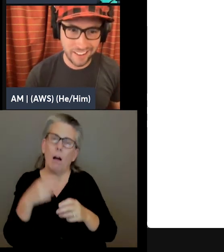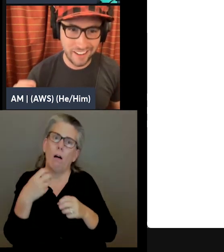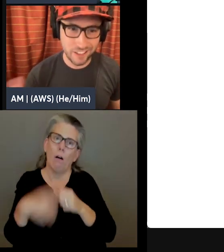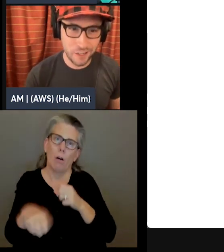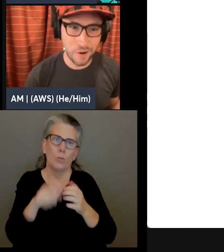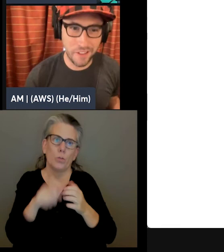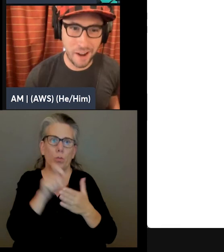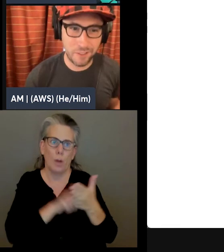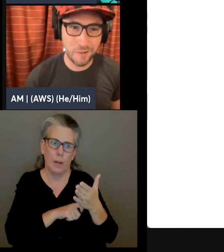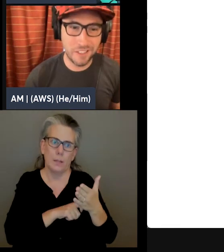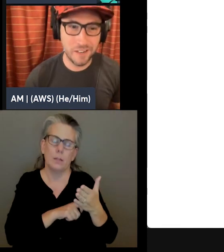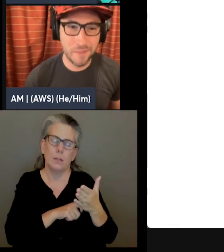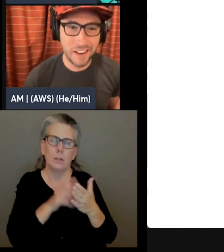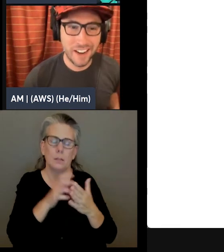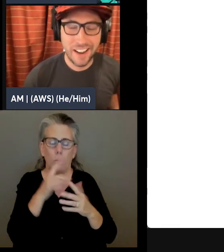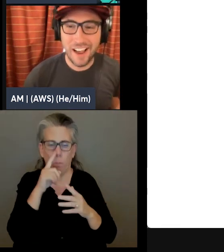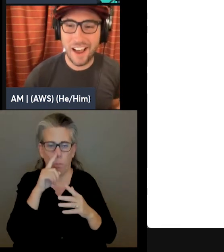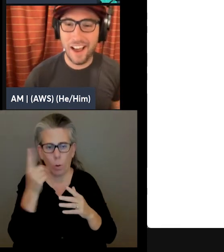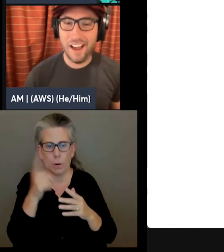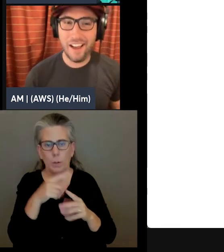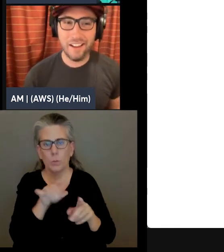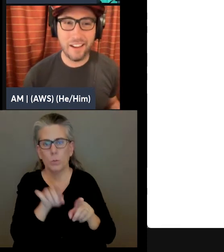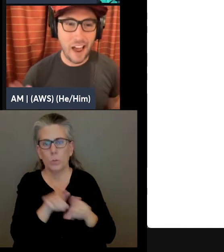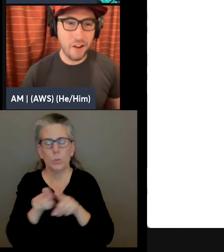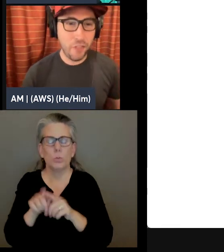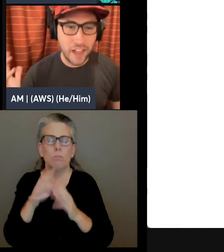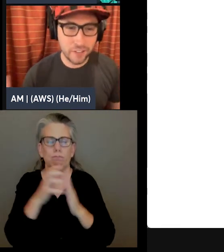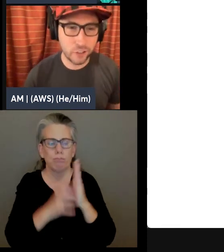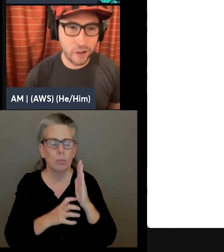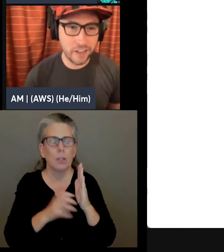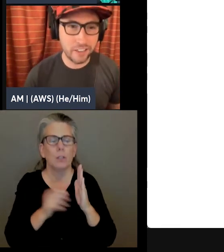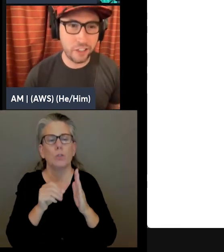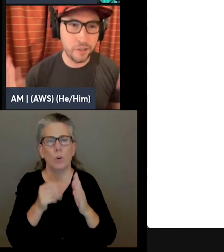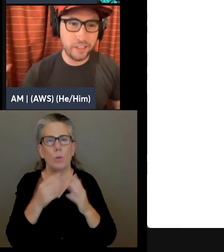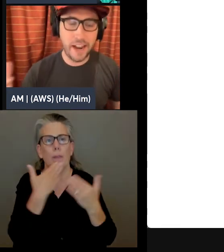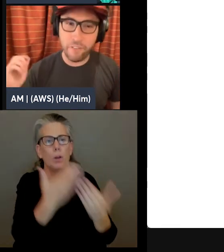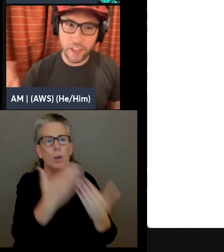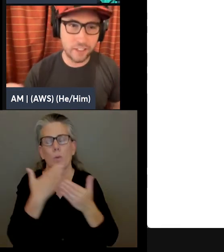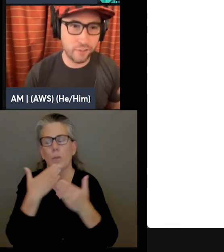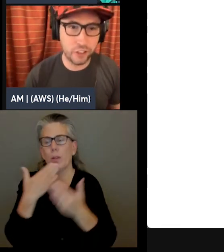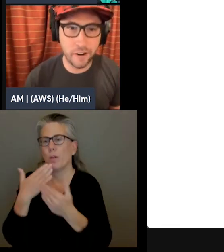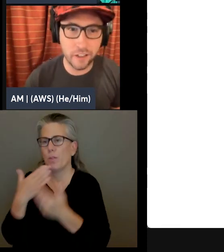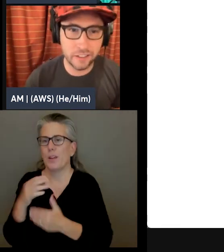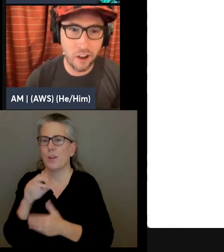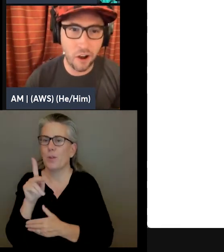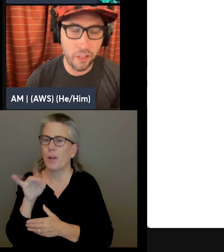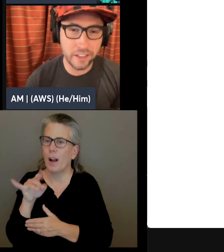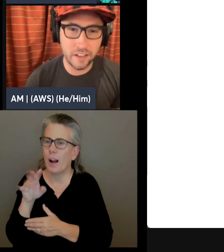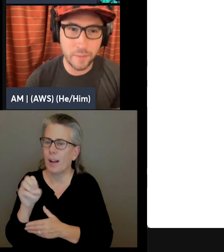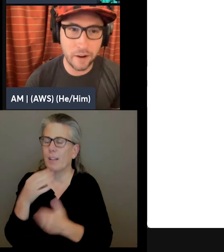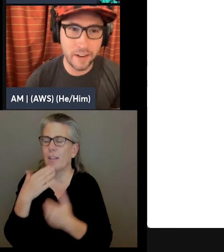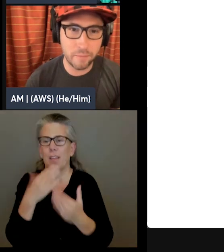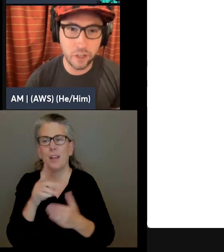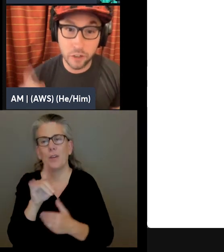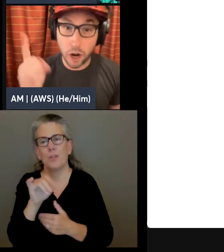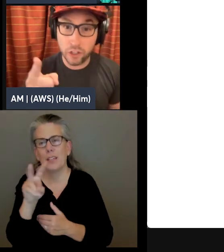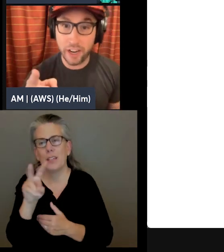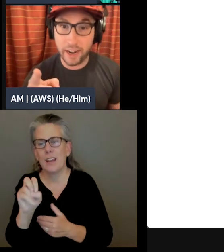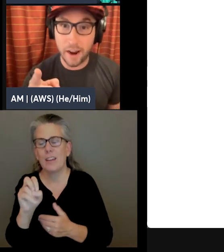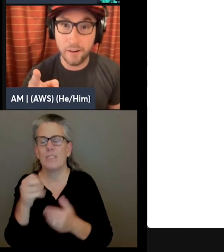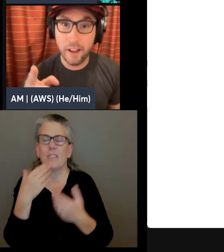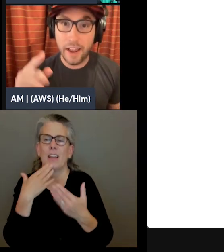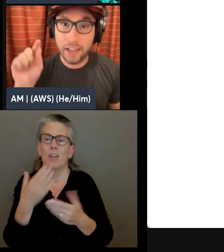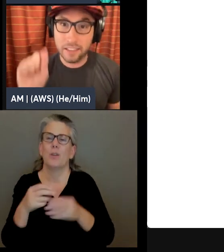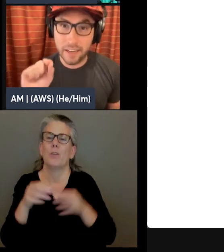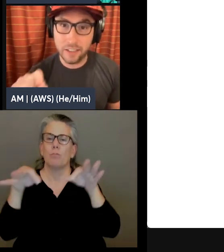Yeah. To you and the oh, Neptune absolutely. team. Kyle, thanks for joining us too. Dave, thanks for showing us all this about Neptune. Go check